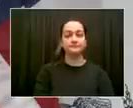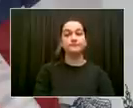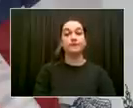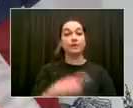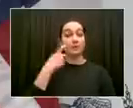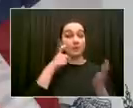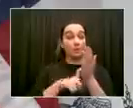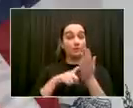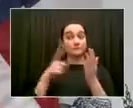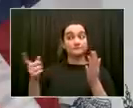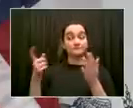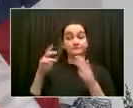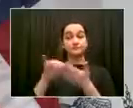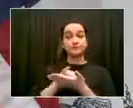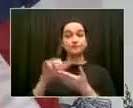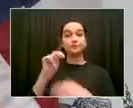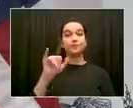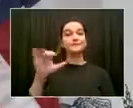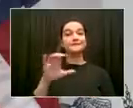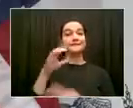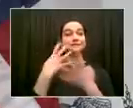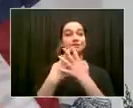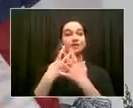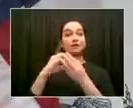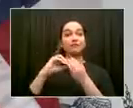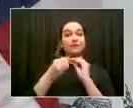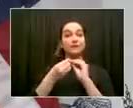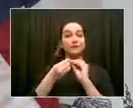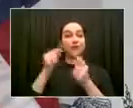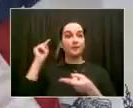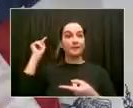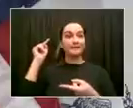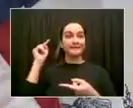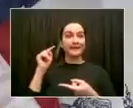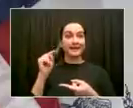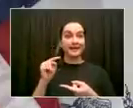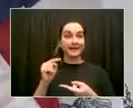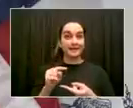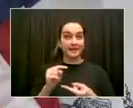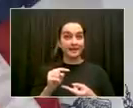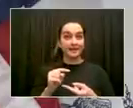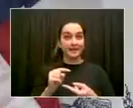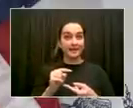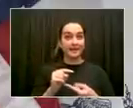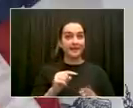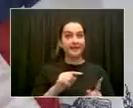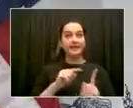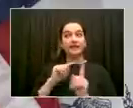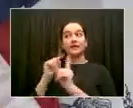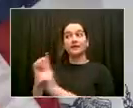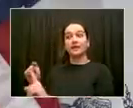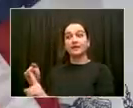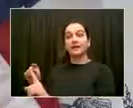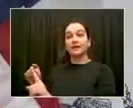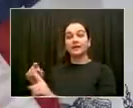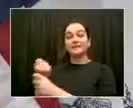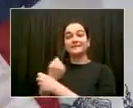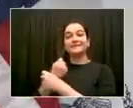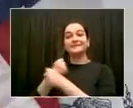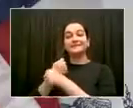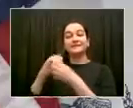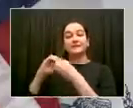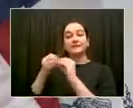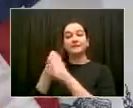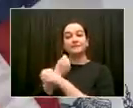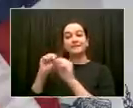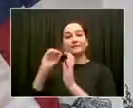incarceration, that we've provided more training and education to those who are incarcerated than ever before, transitional jobs to help people get back on